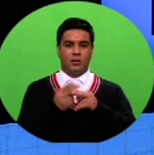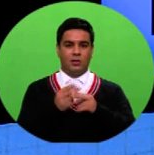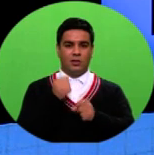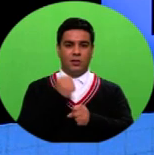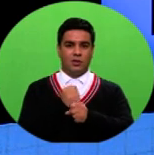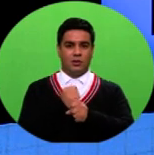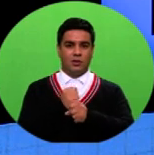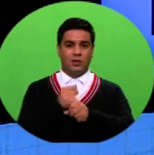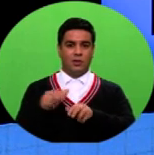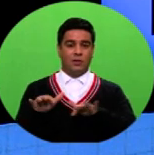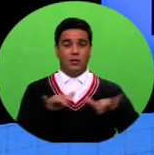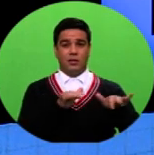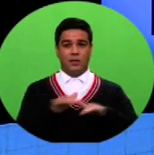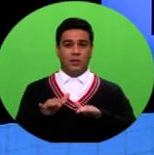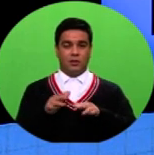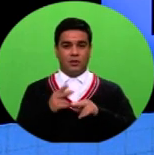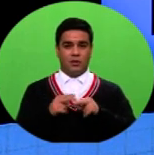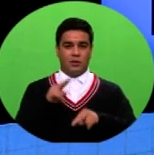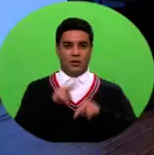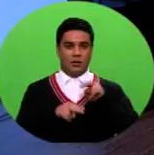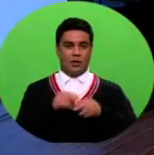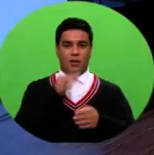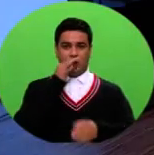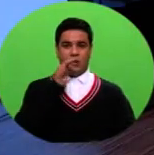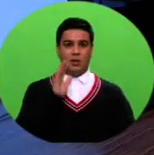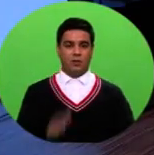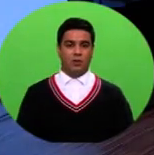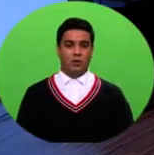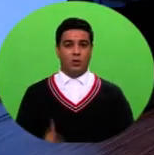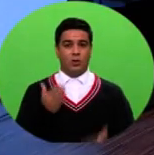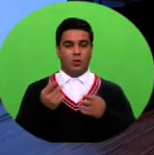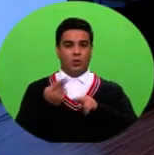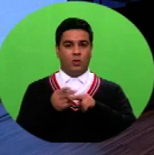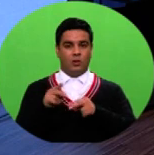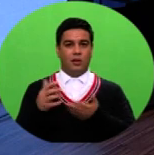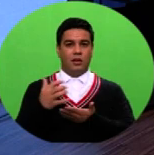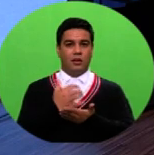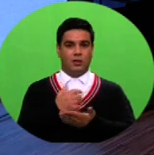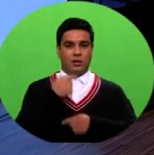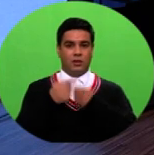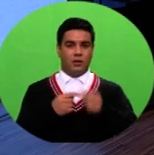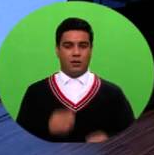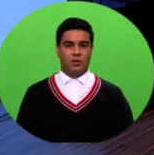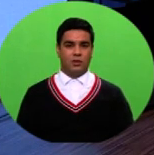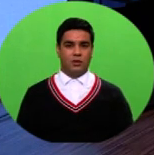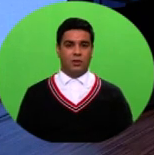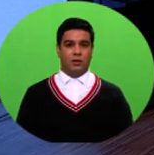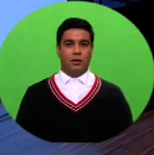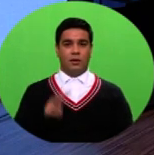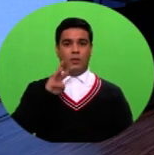qismlardan tarkib topgan shaklga aytiladi yoki ularning yig'indisiga aytiladi. Maketning